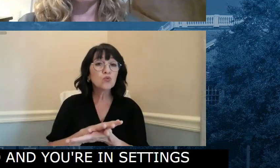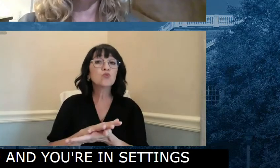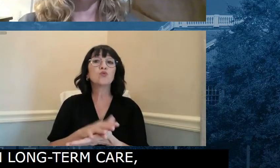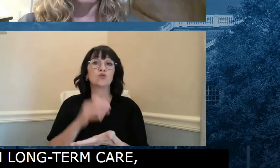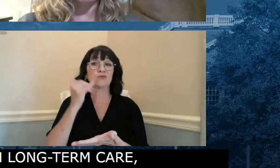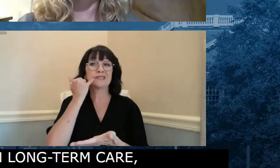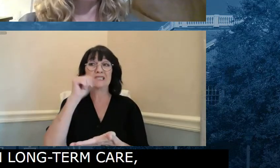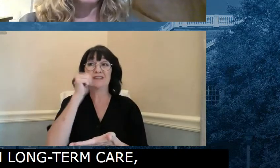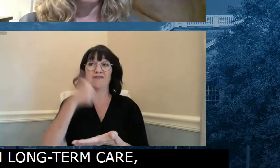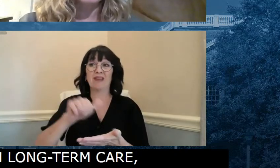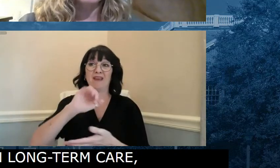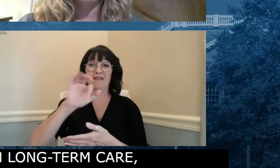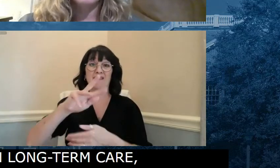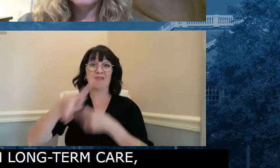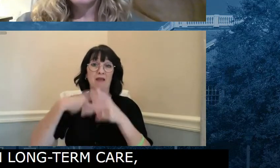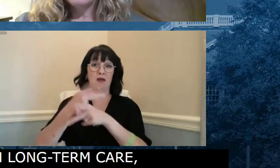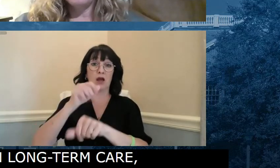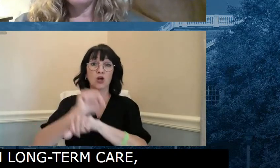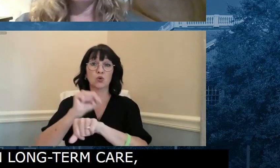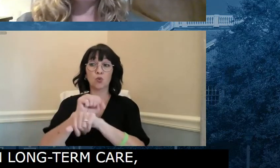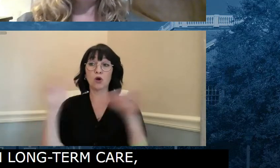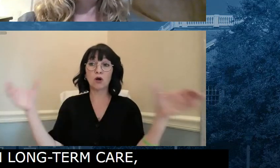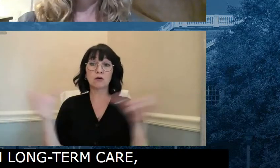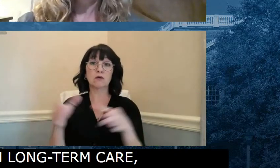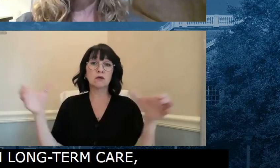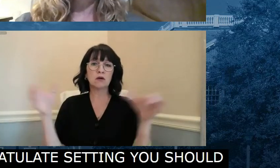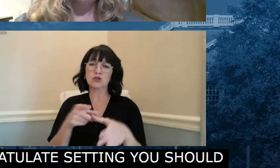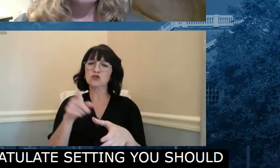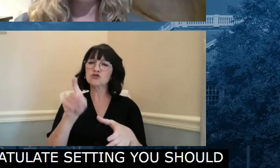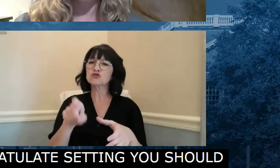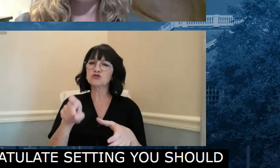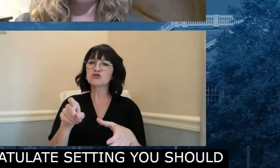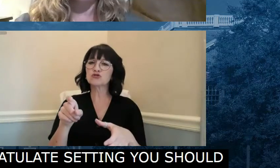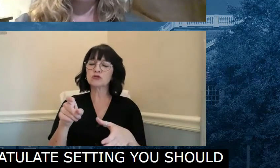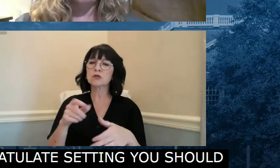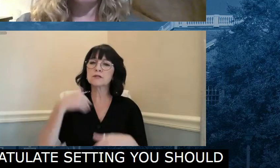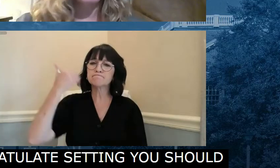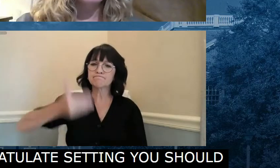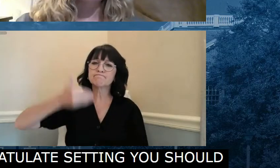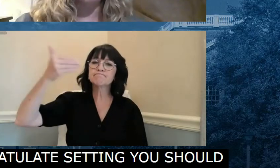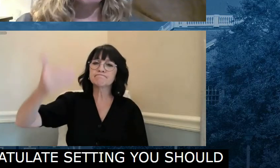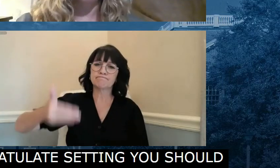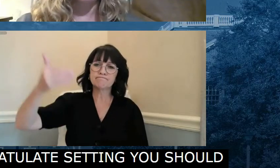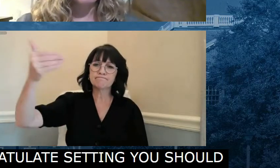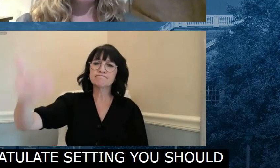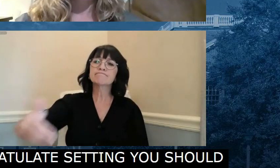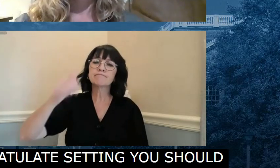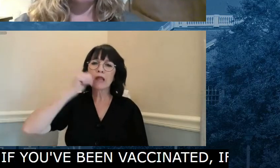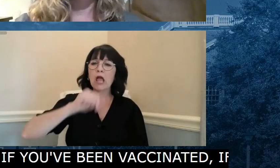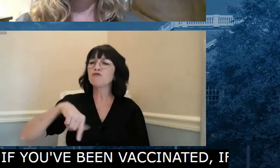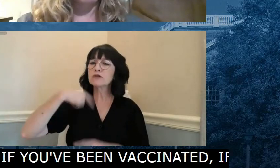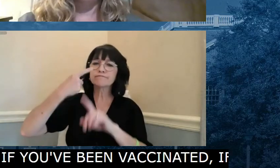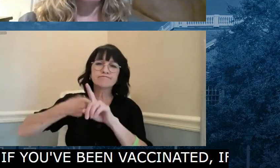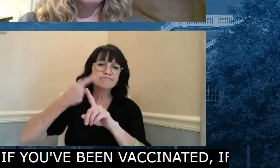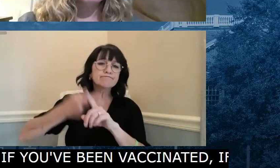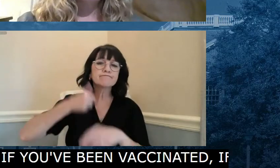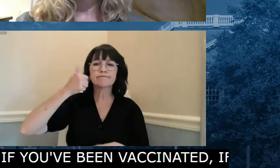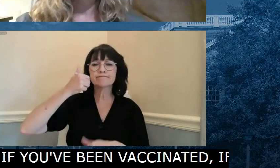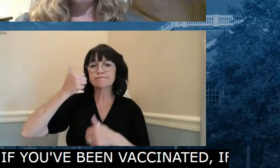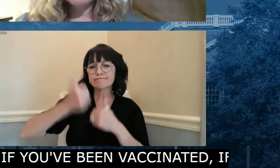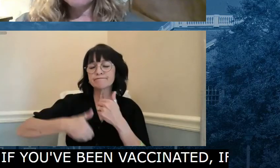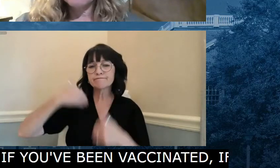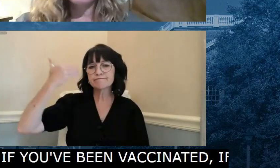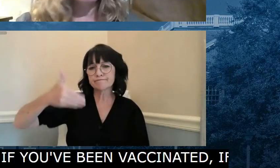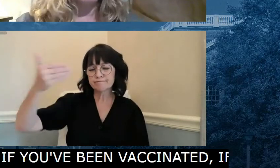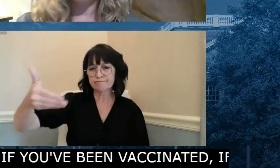be getting regularly tested. Even if you've been vaccinated, though, if you have any symptoms of COVID,